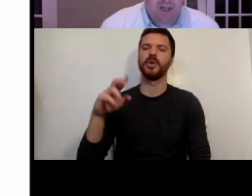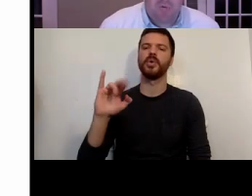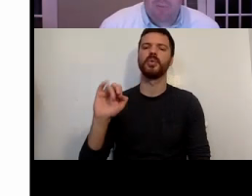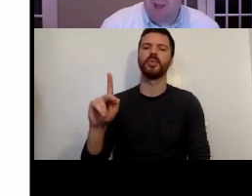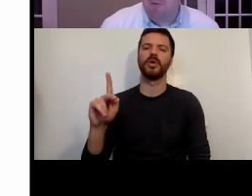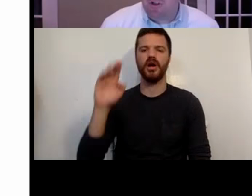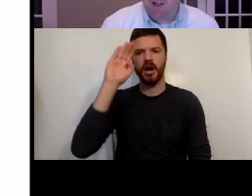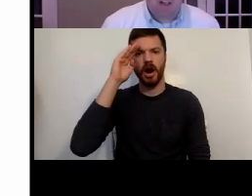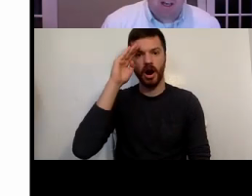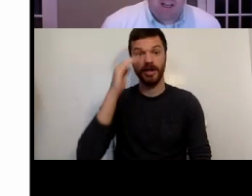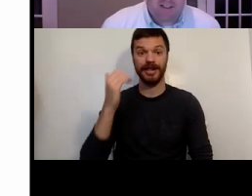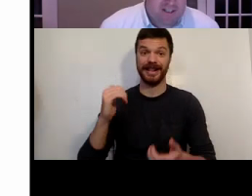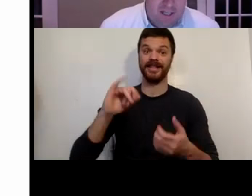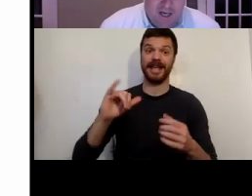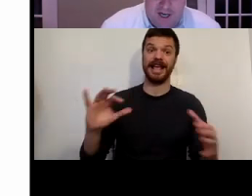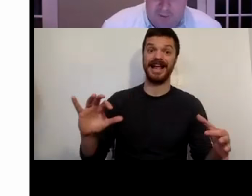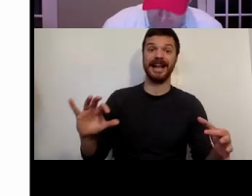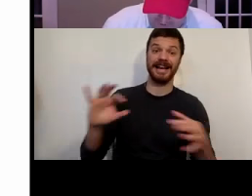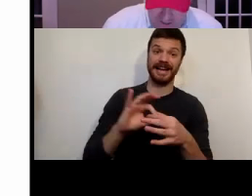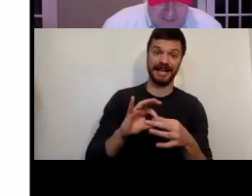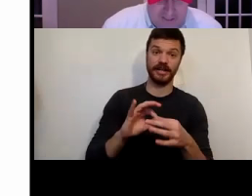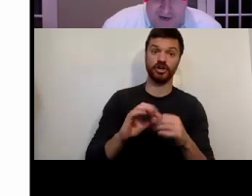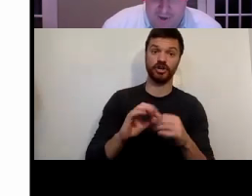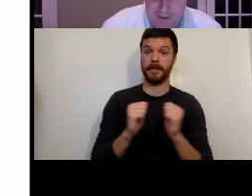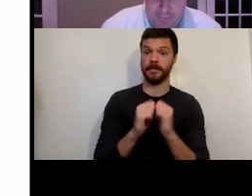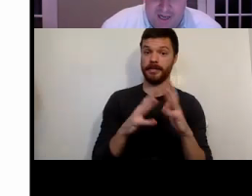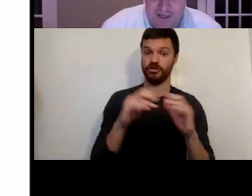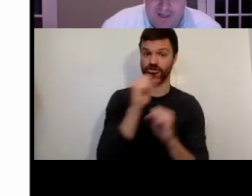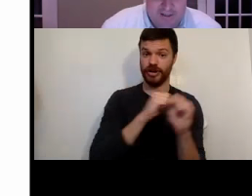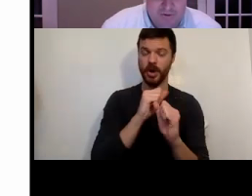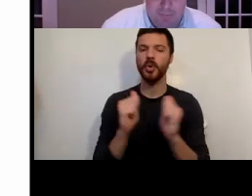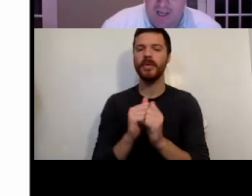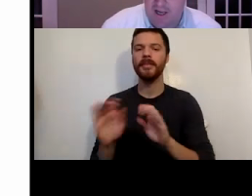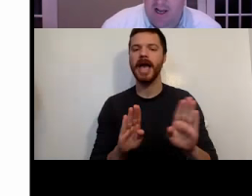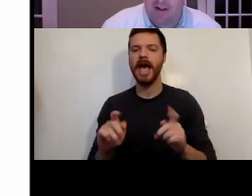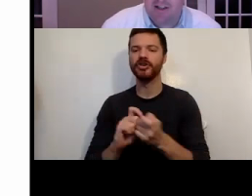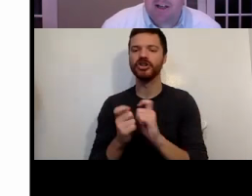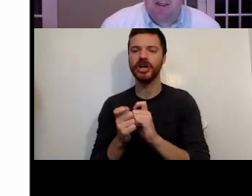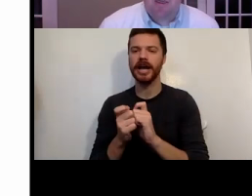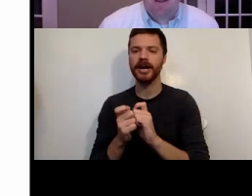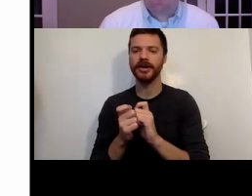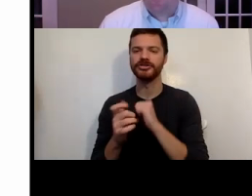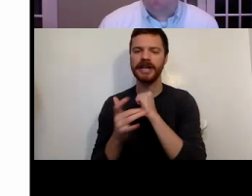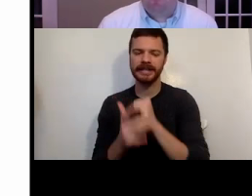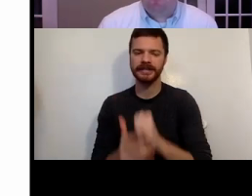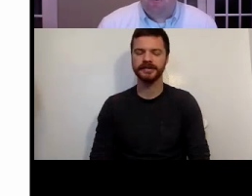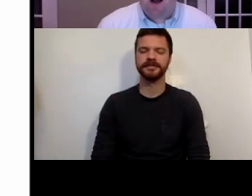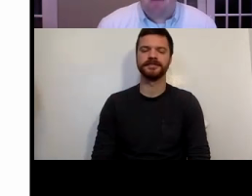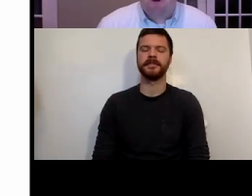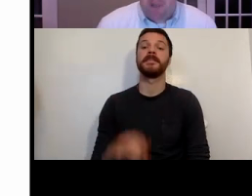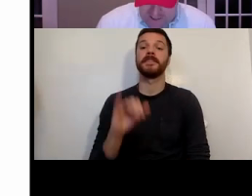strategies with behavior change techniques, as described by Susan Mickey and colleagues. And I think that's a way of